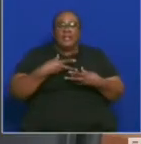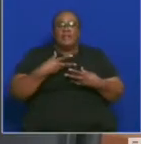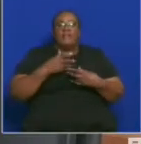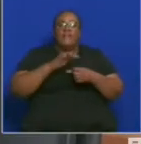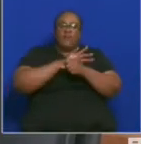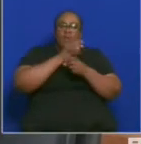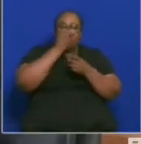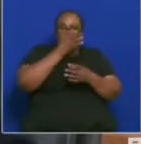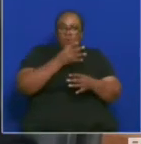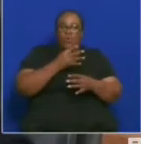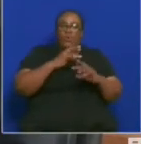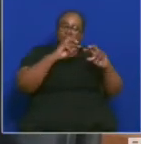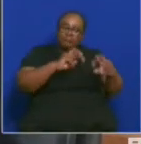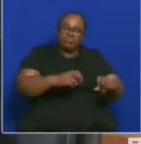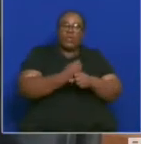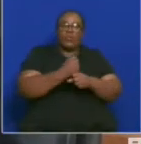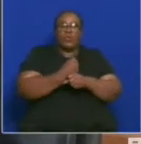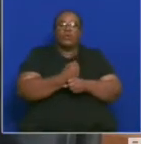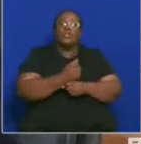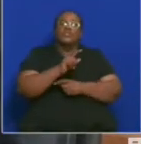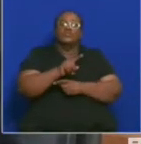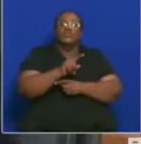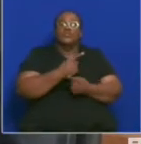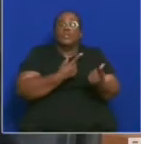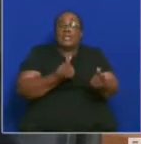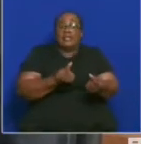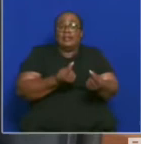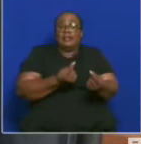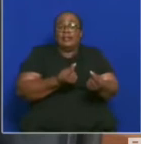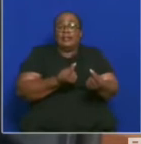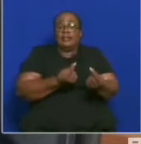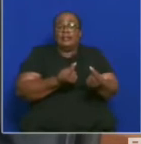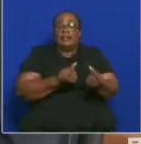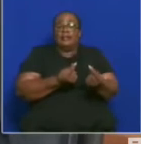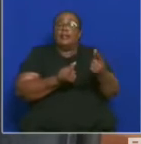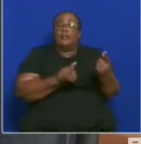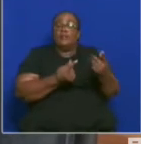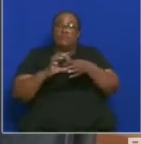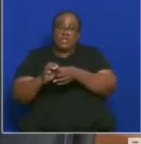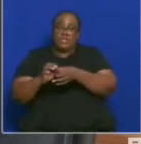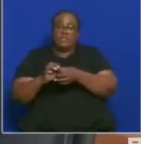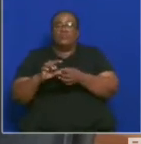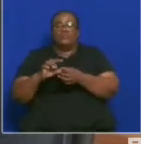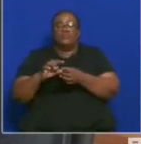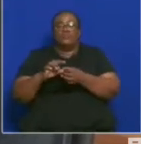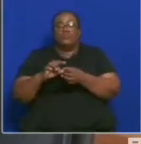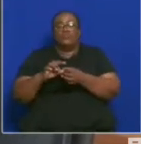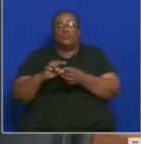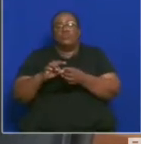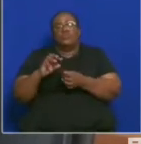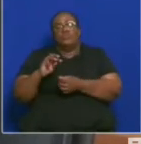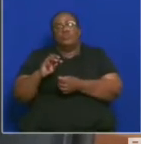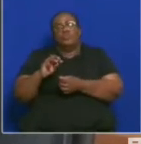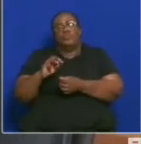you allege to have been conducting in relation to Major General The regulation refers to